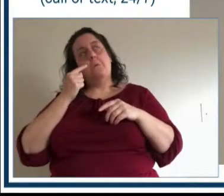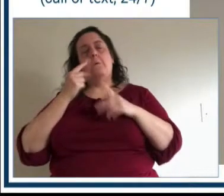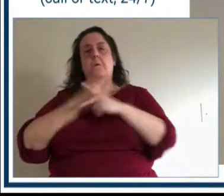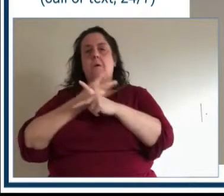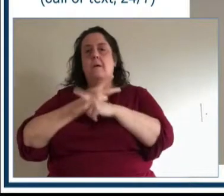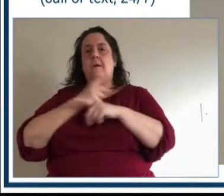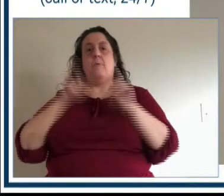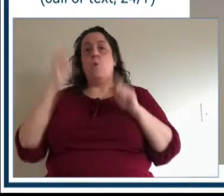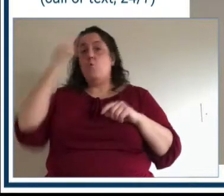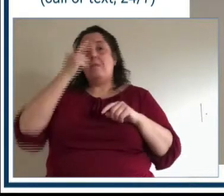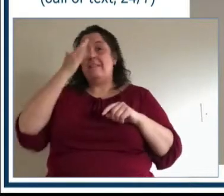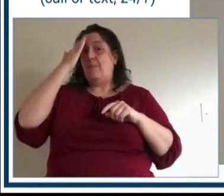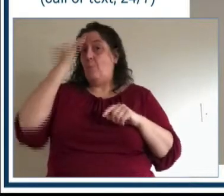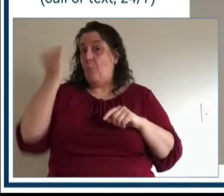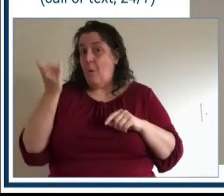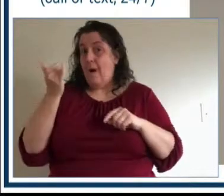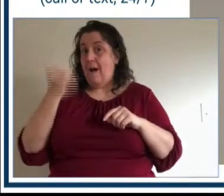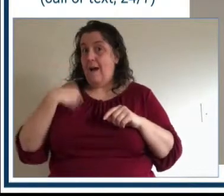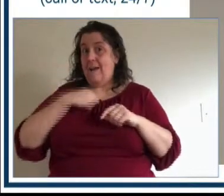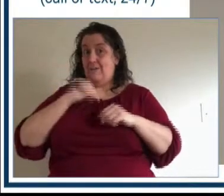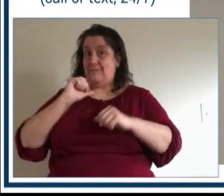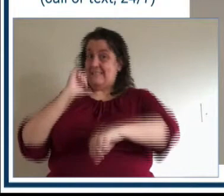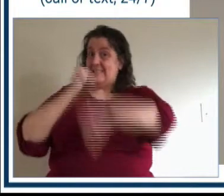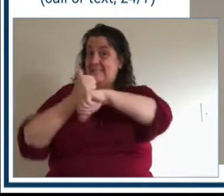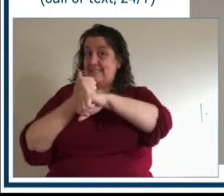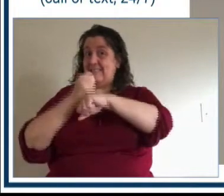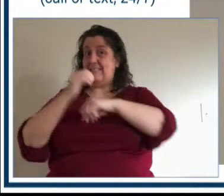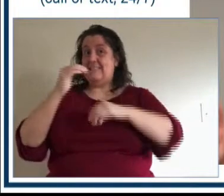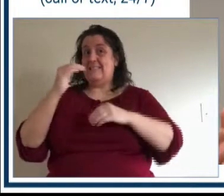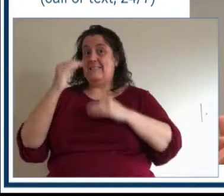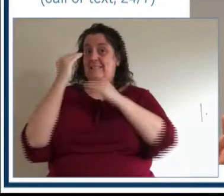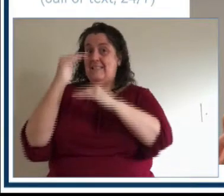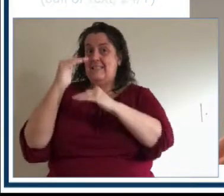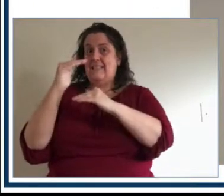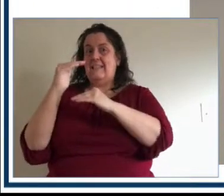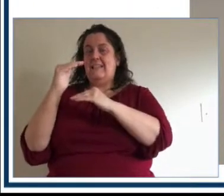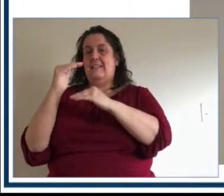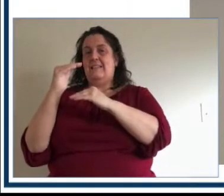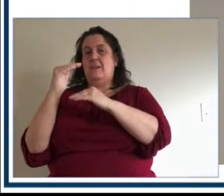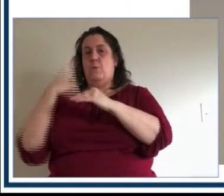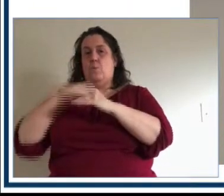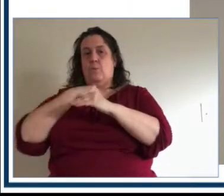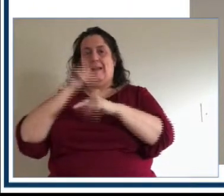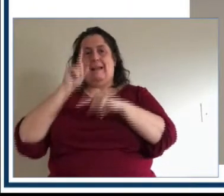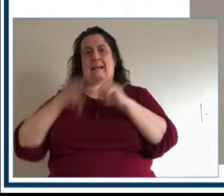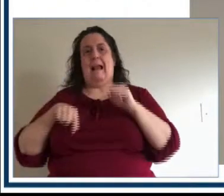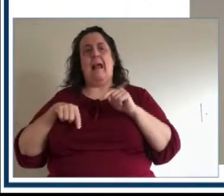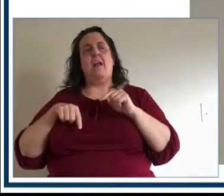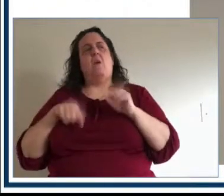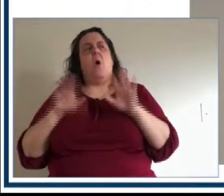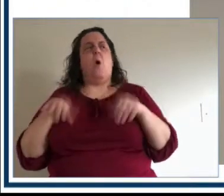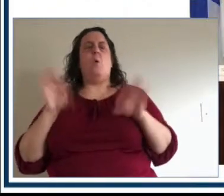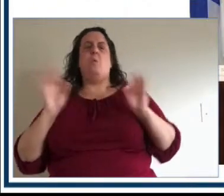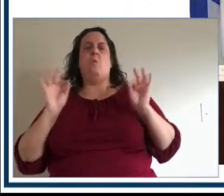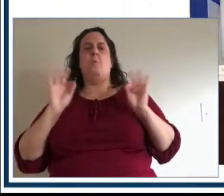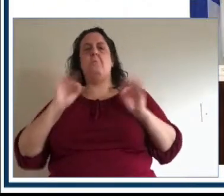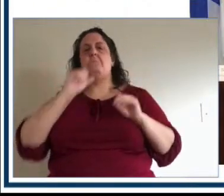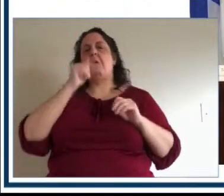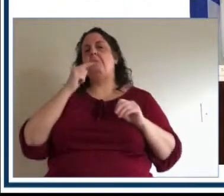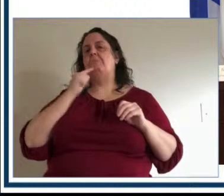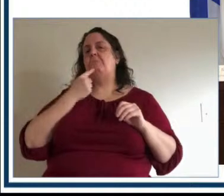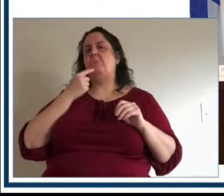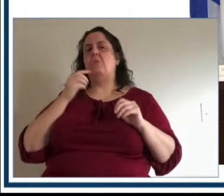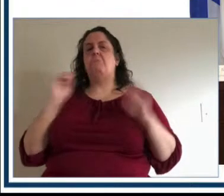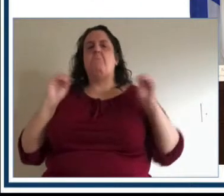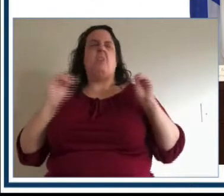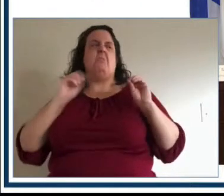the actions we're doing is we know that we can't 100% rely on that and do nothing. And the new cases at the long-term